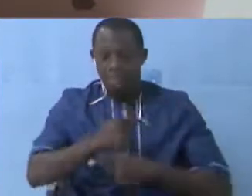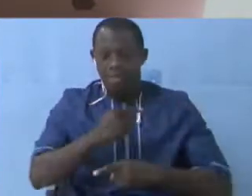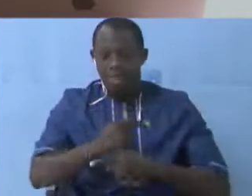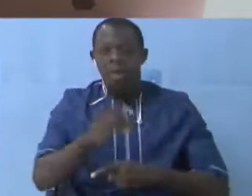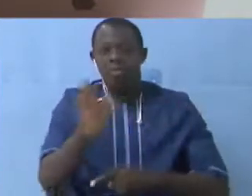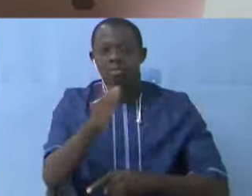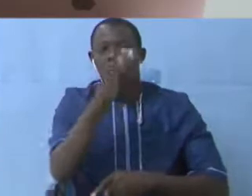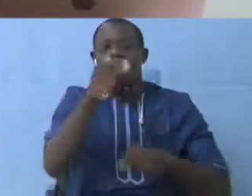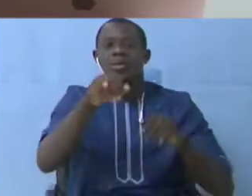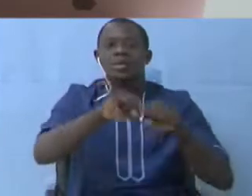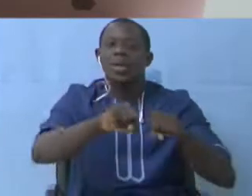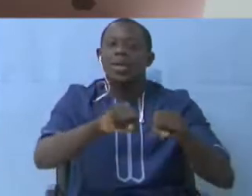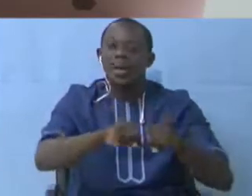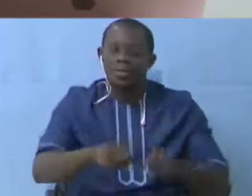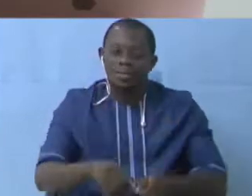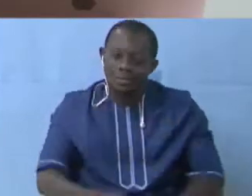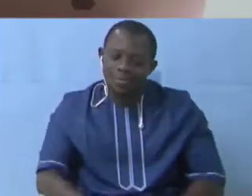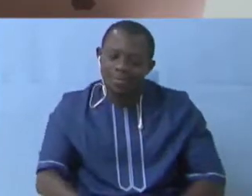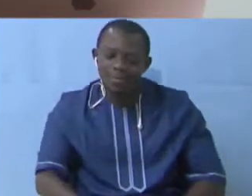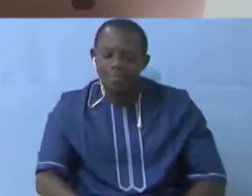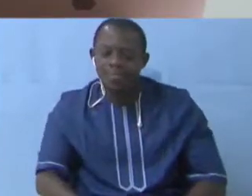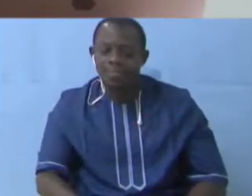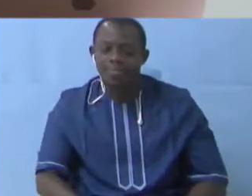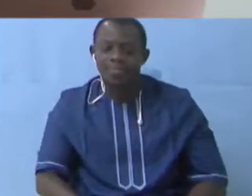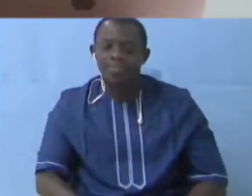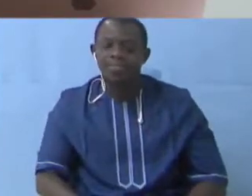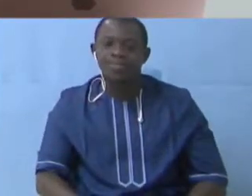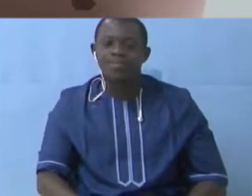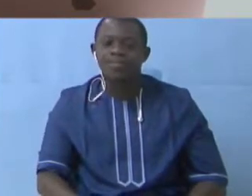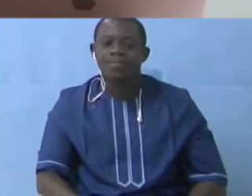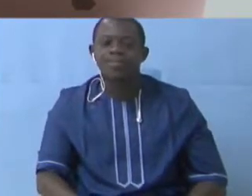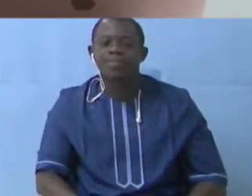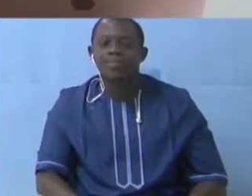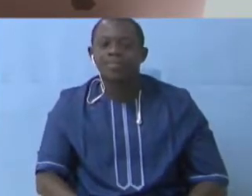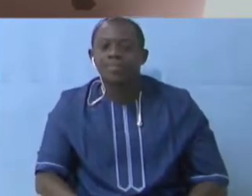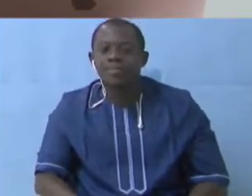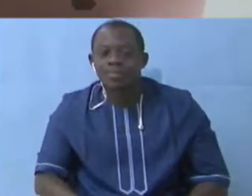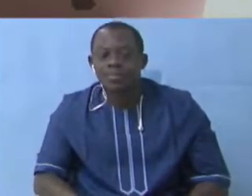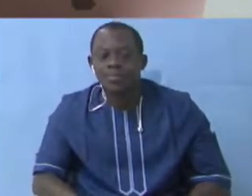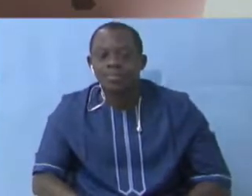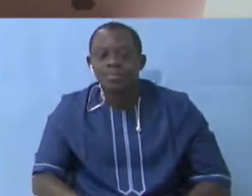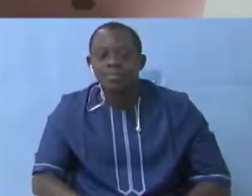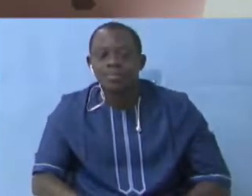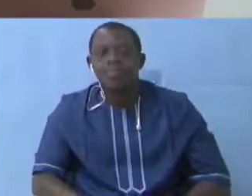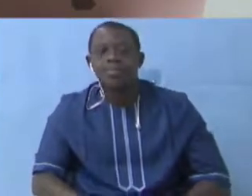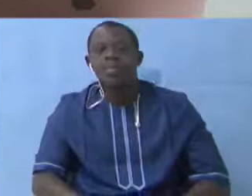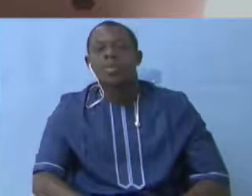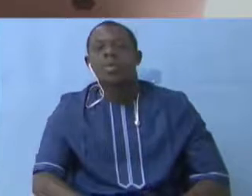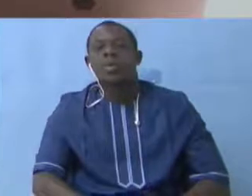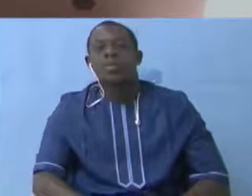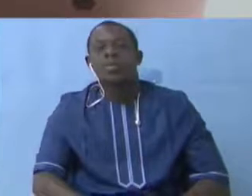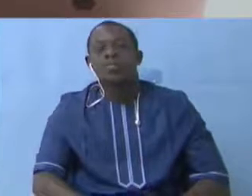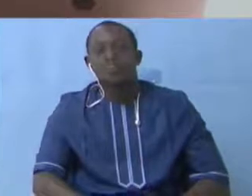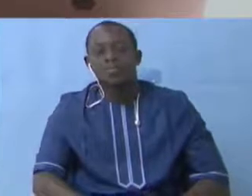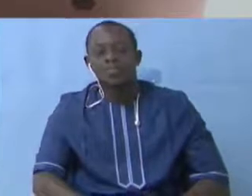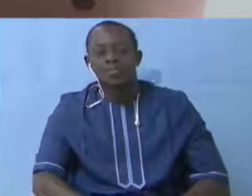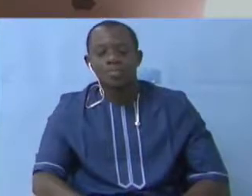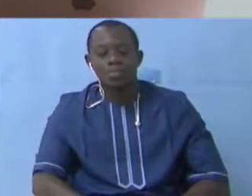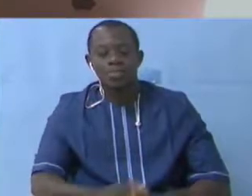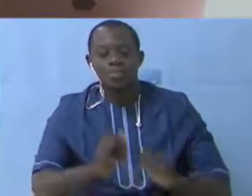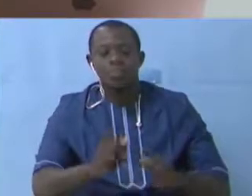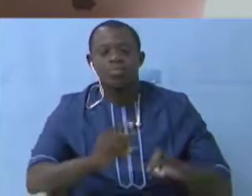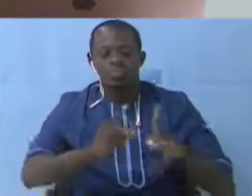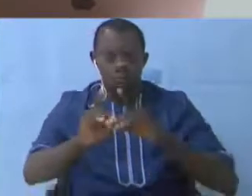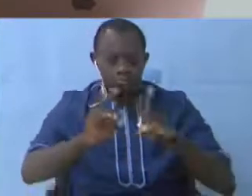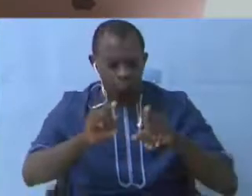kilifa yoo xam ne ñoom tamit génn nañ réew mi làqu ji Senegal. Can you discuss with the Commission some of the issues that happened in Senegal?